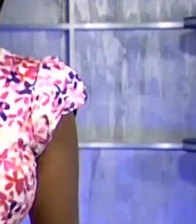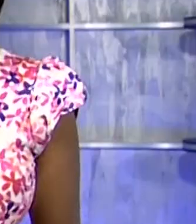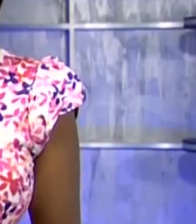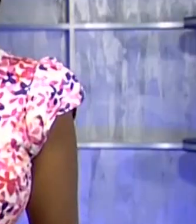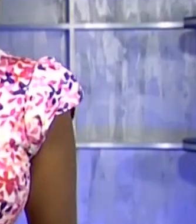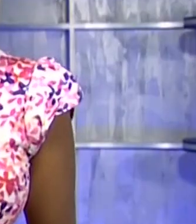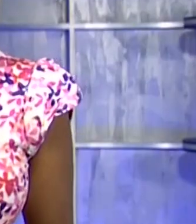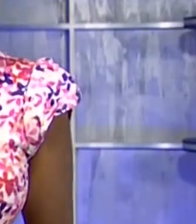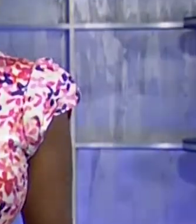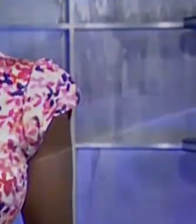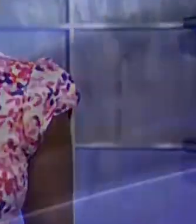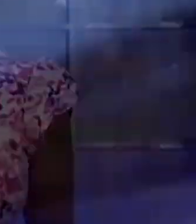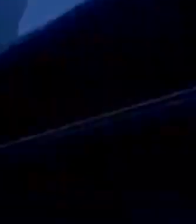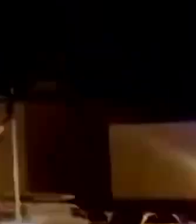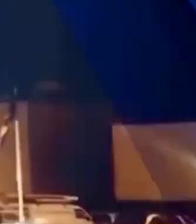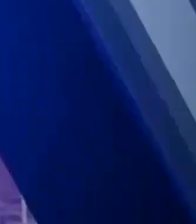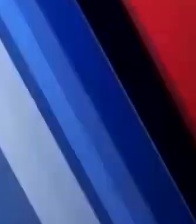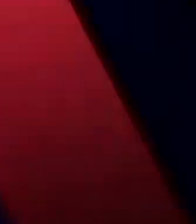IPL.